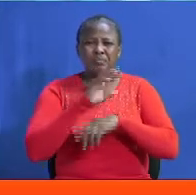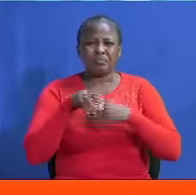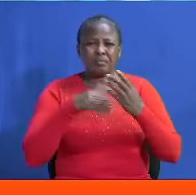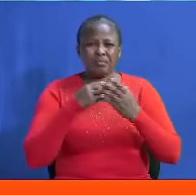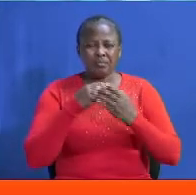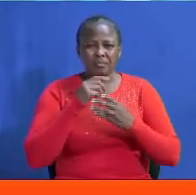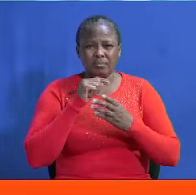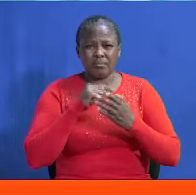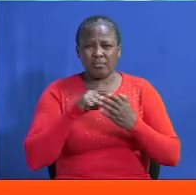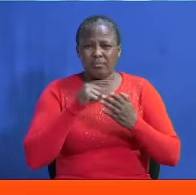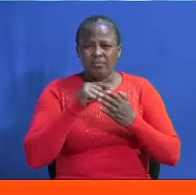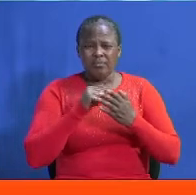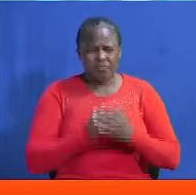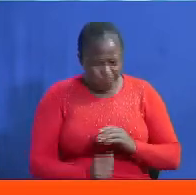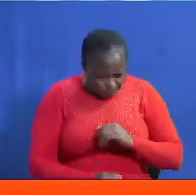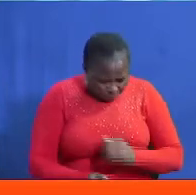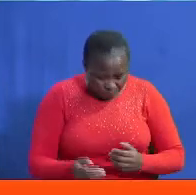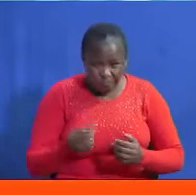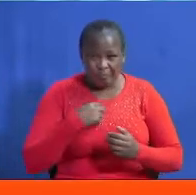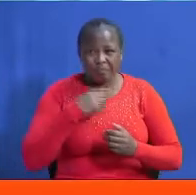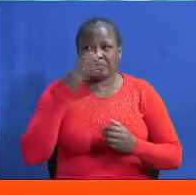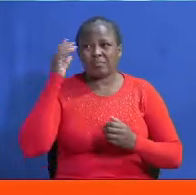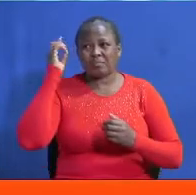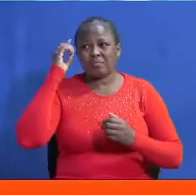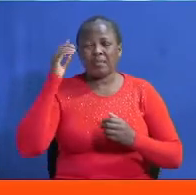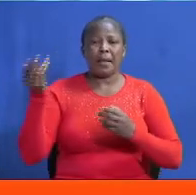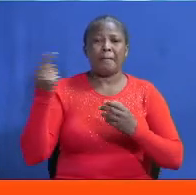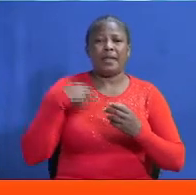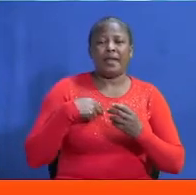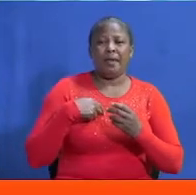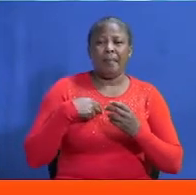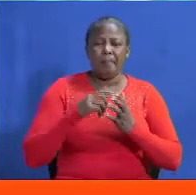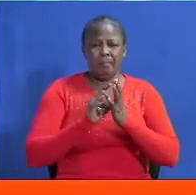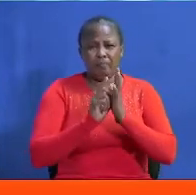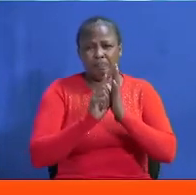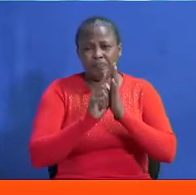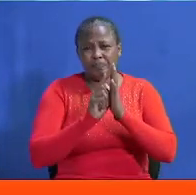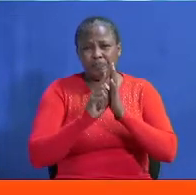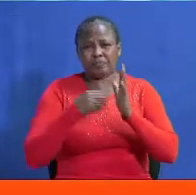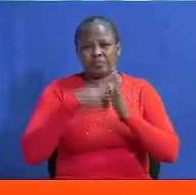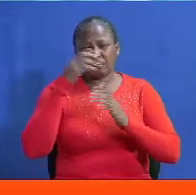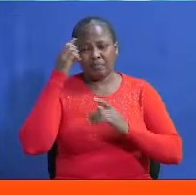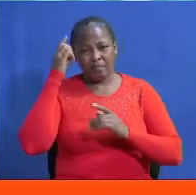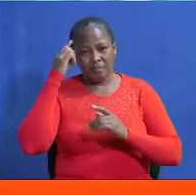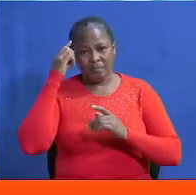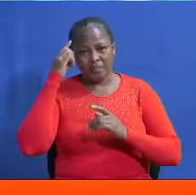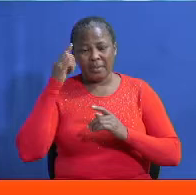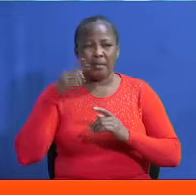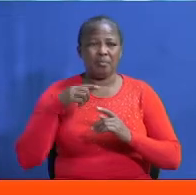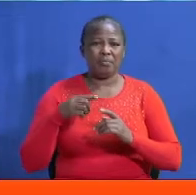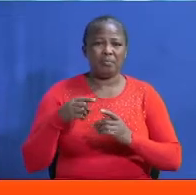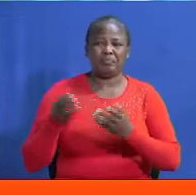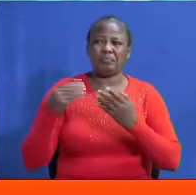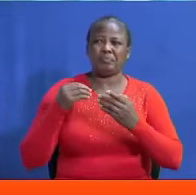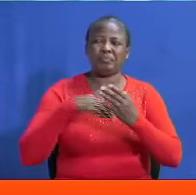Yeah. And actually, I thought I was going to come here and demonstrate, right. But I think maybe we can arrange something